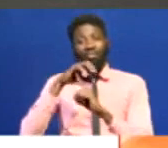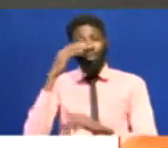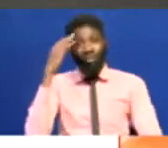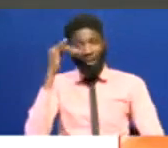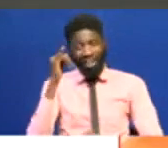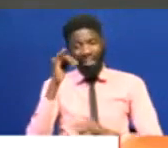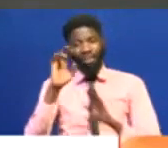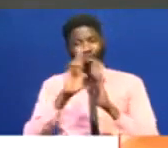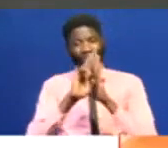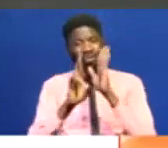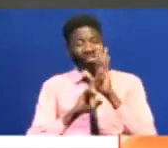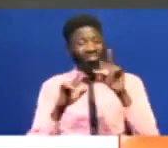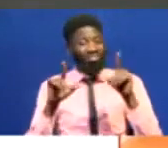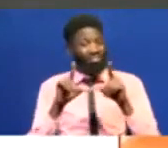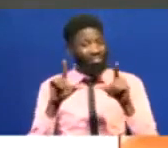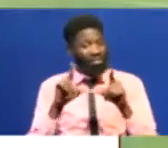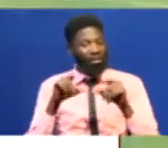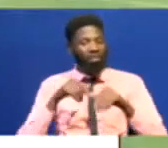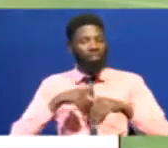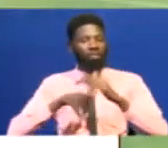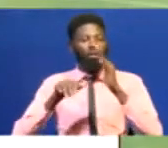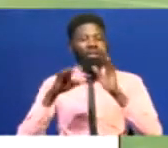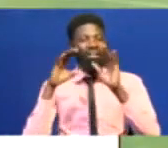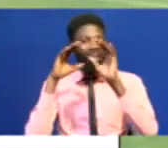non-compliance with licensing regulations.